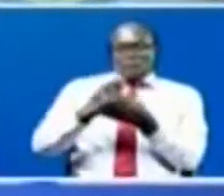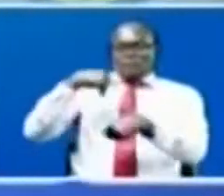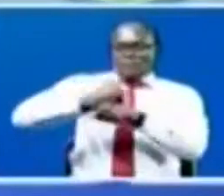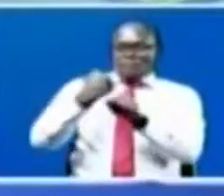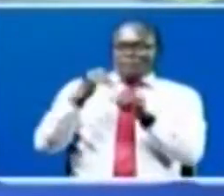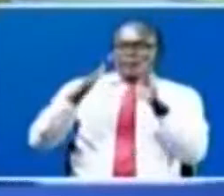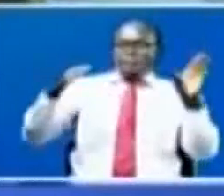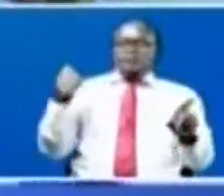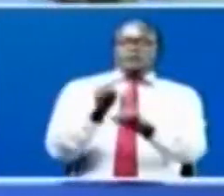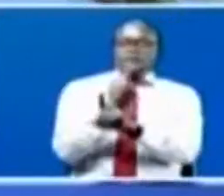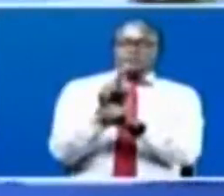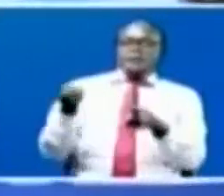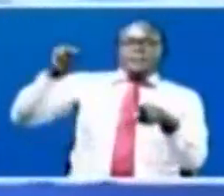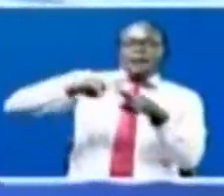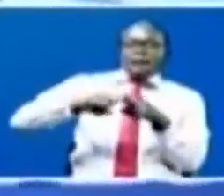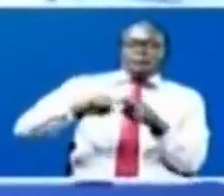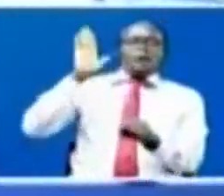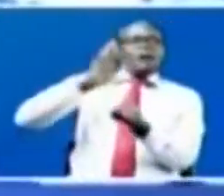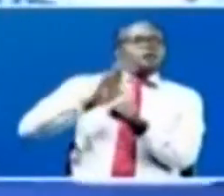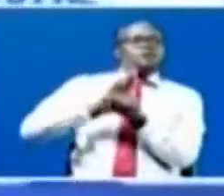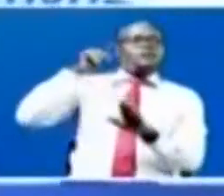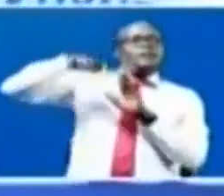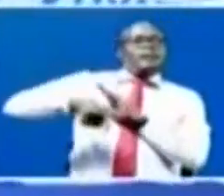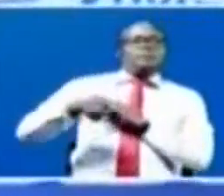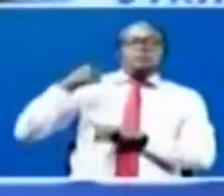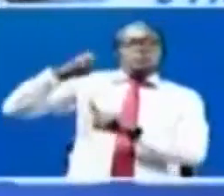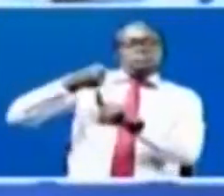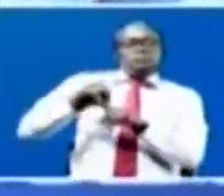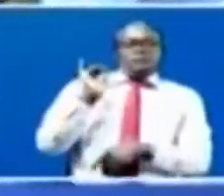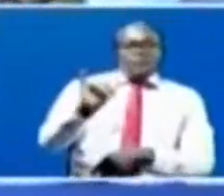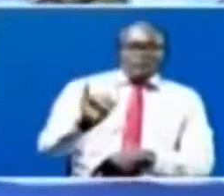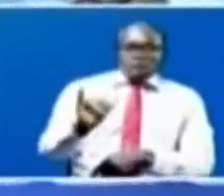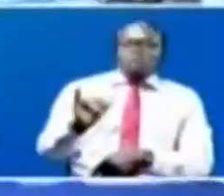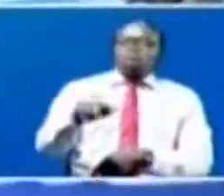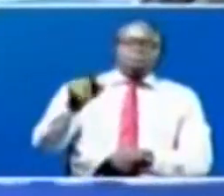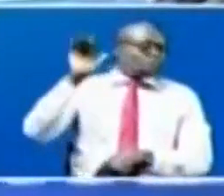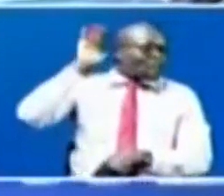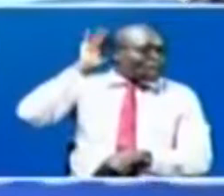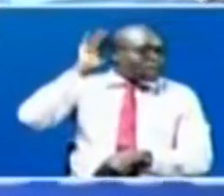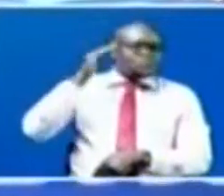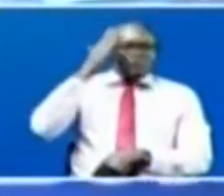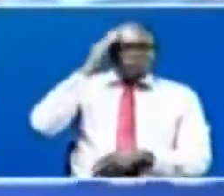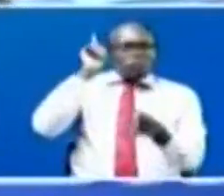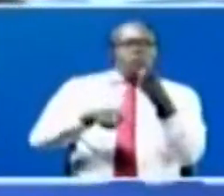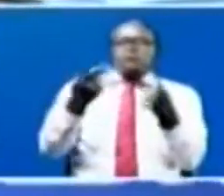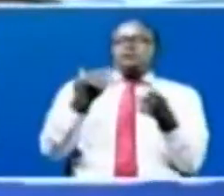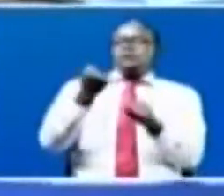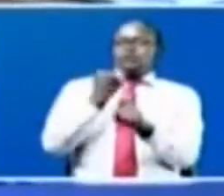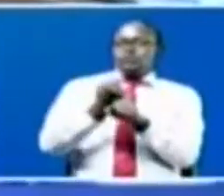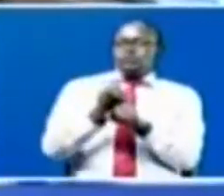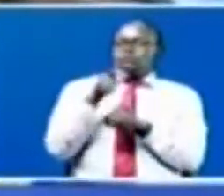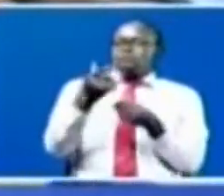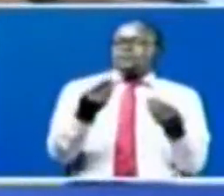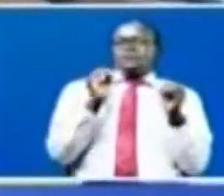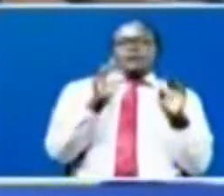difference. They will add a lot of depth. We're gonna fight for it. They're listening. They know what they have to do. It's not gonna be